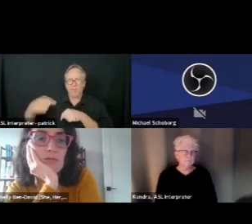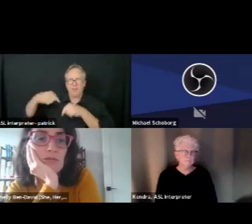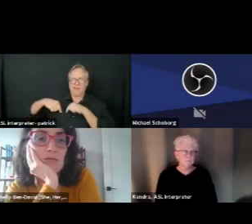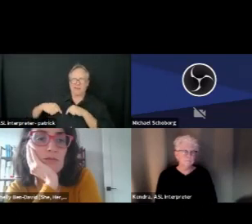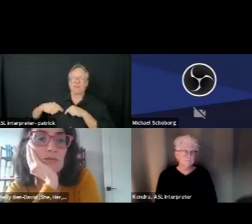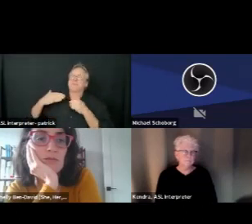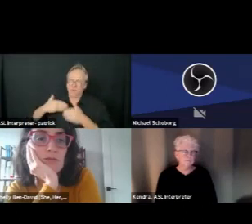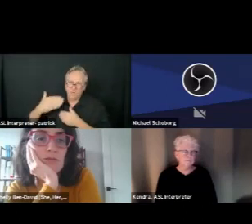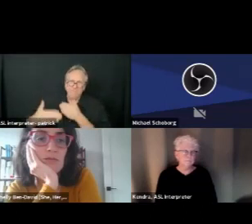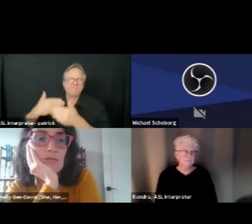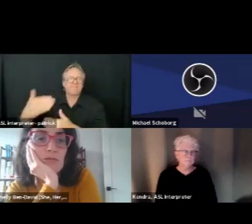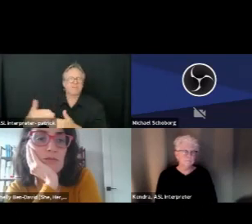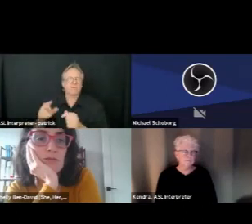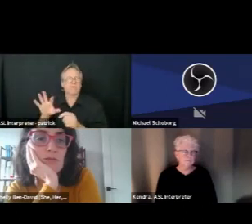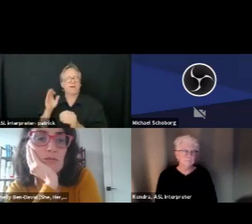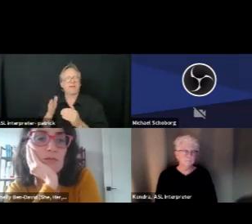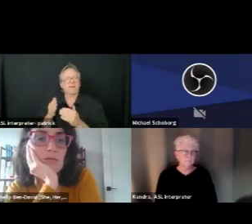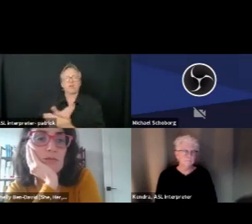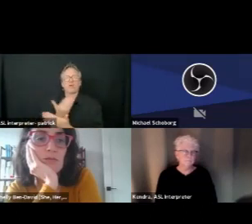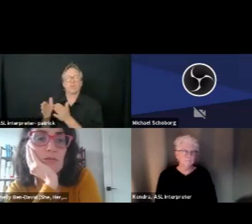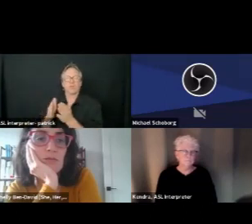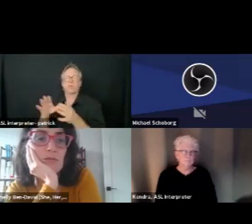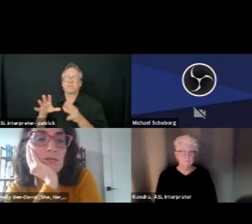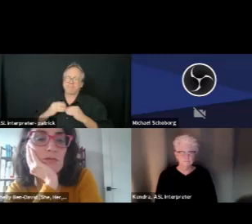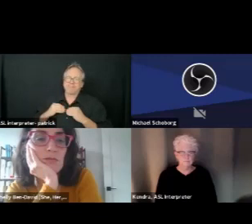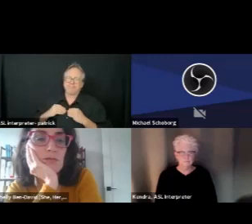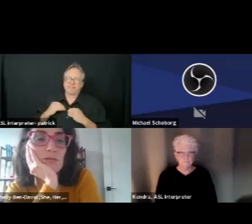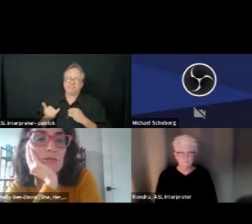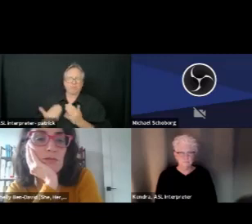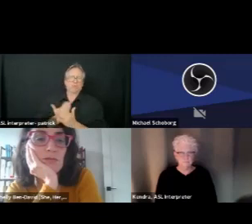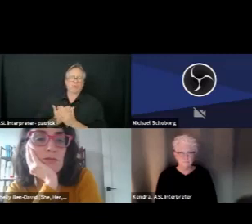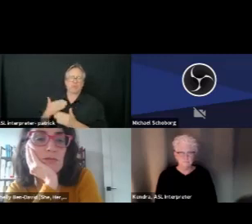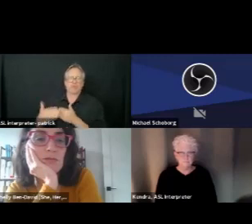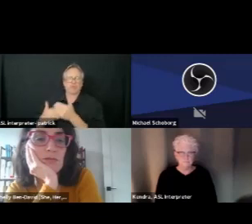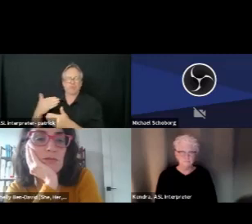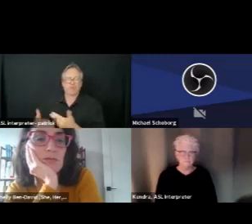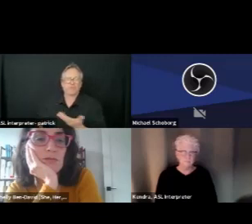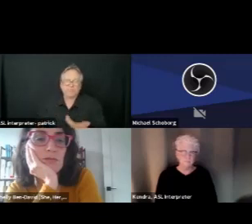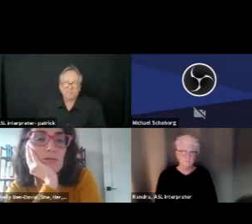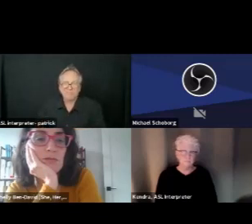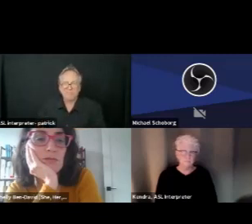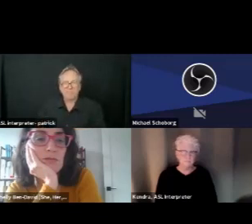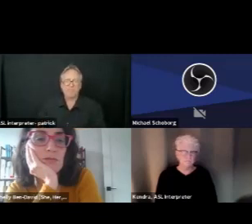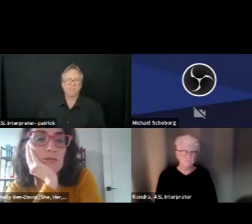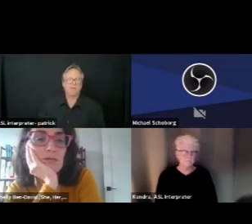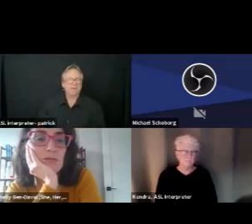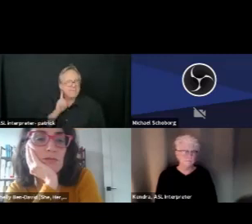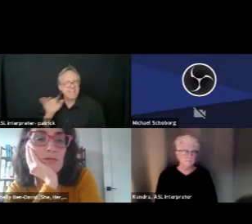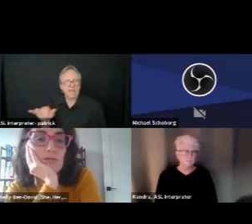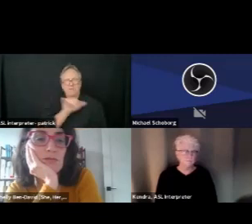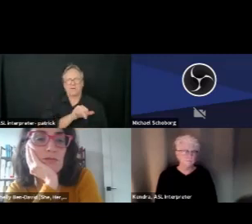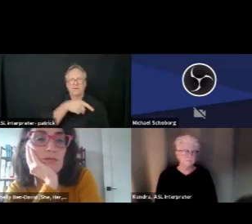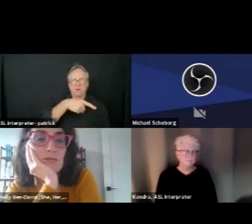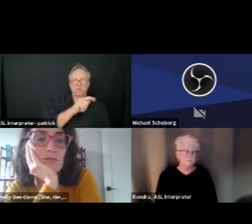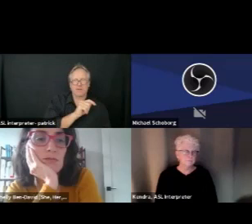moving forward and finding the new way that I am and accepting the new way that I am, which again, here sounds a lot like post-traumatic growth. And